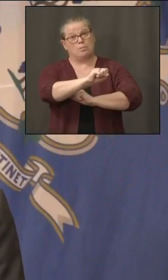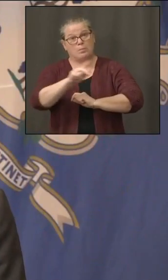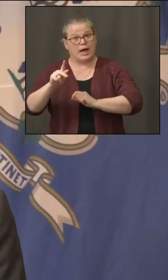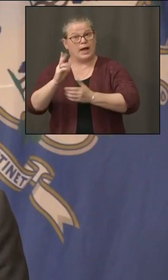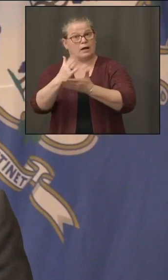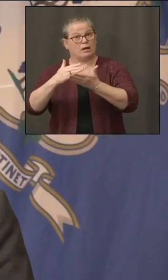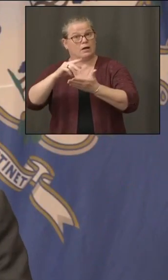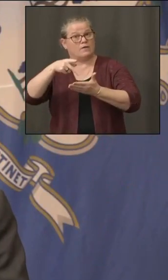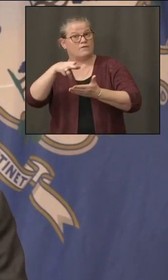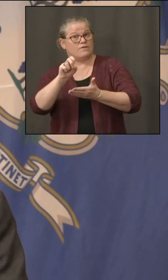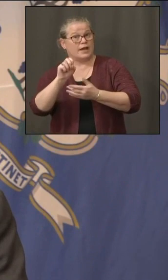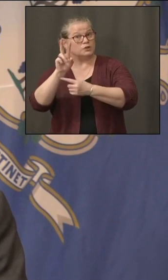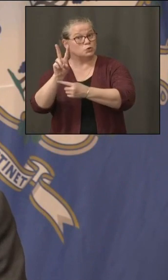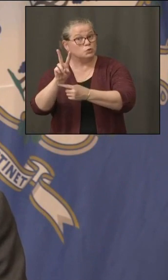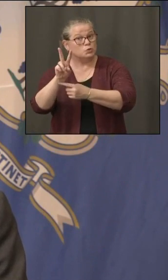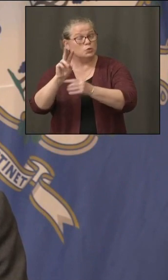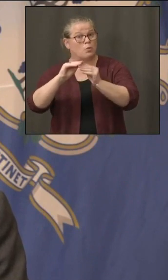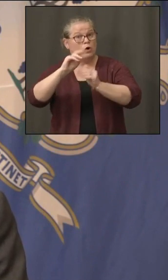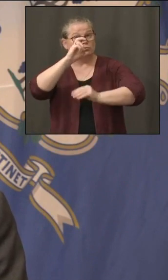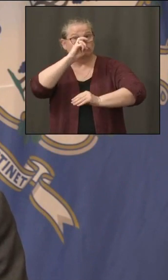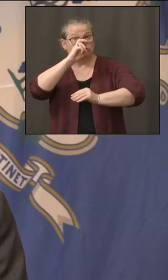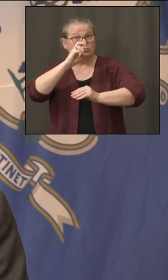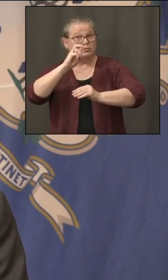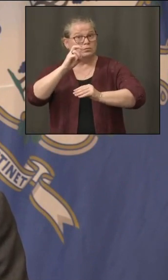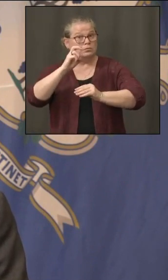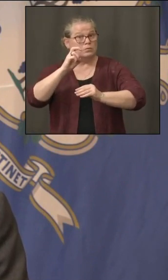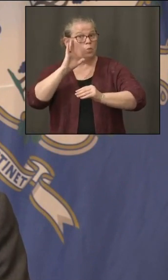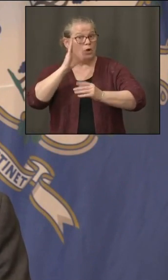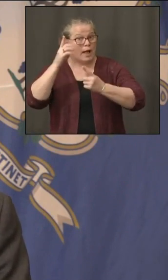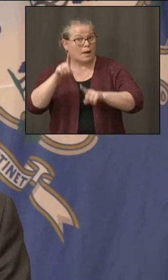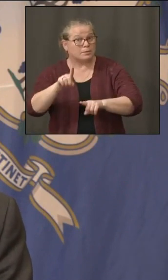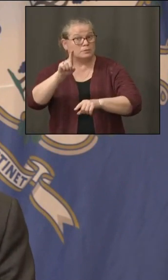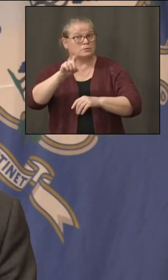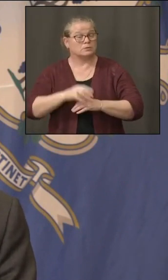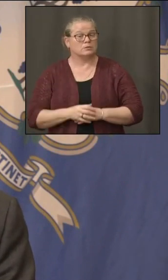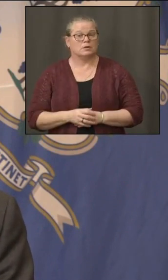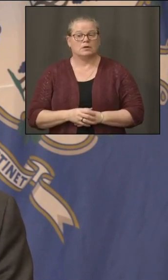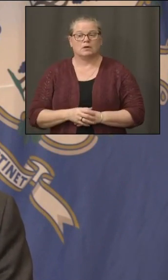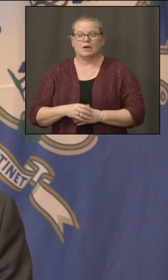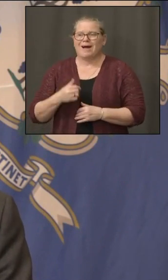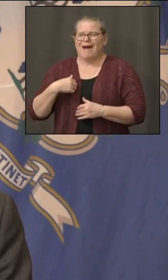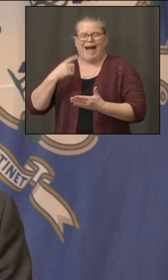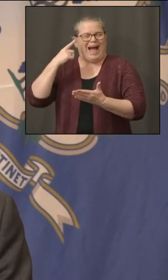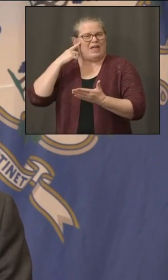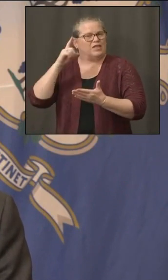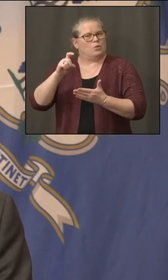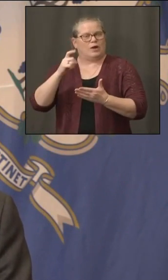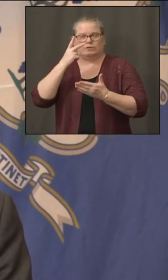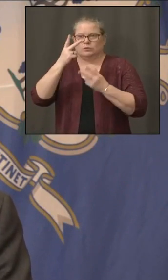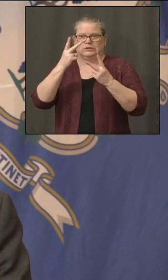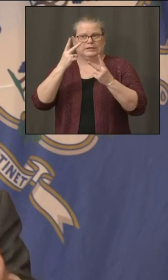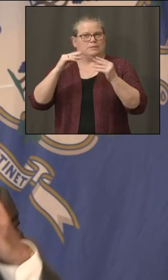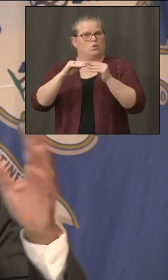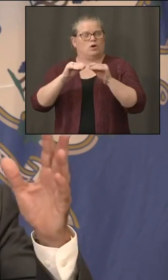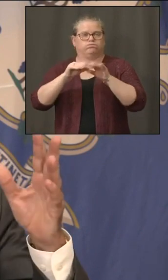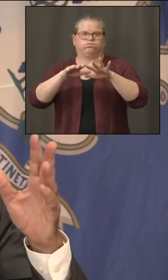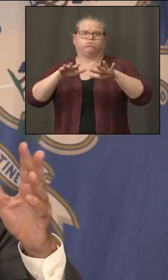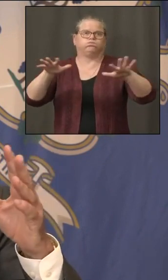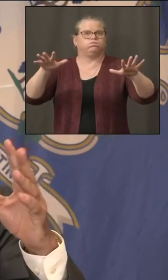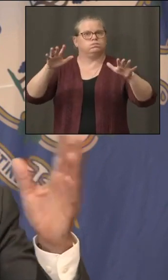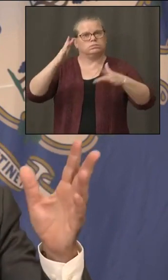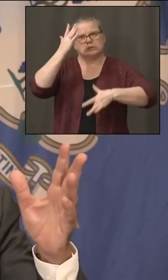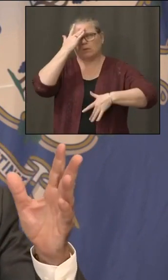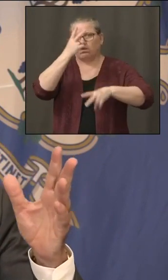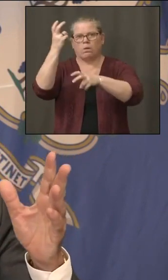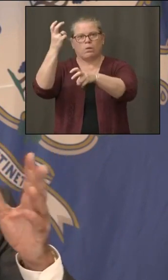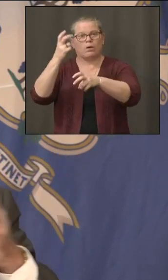Again, I think it would have to be a lot more intense than what you see. But as I was talking about Europe, they're doing more and